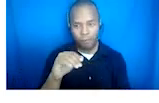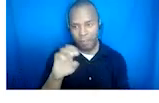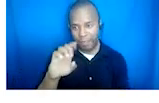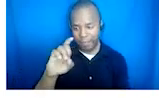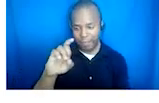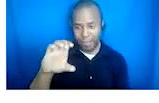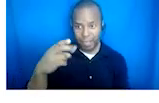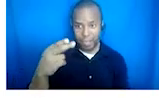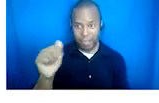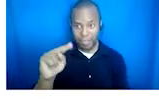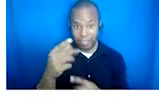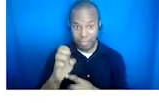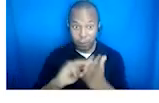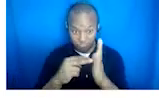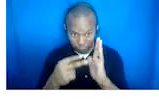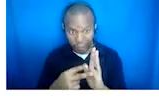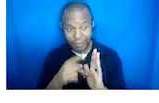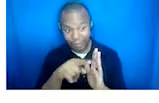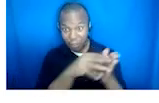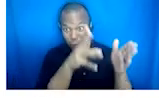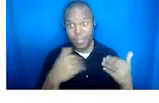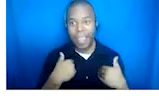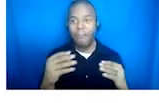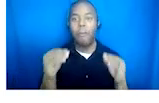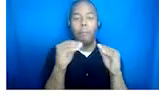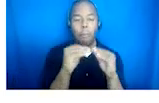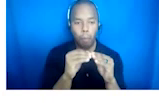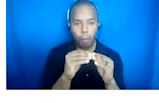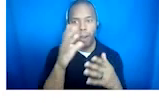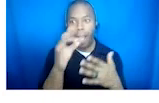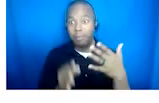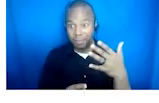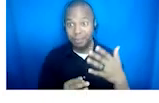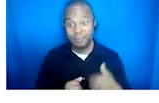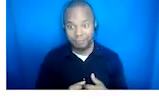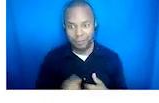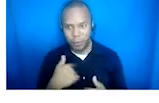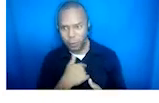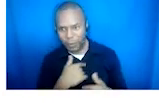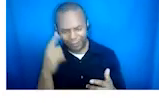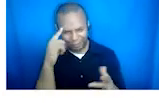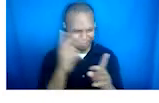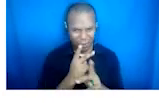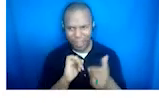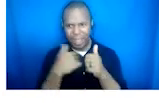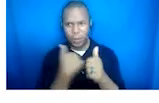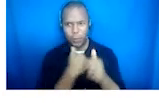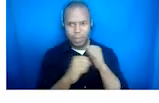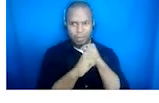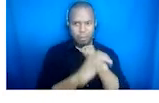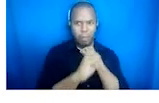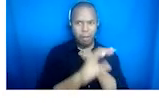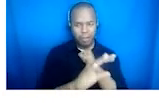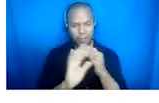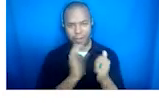that students have. And so we'll have to work at how do we market our courses too? How